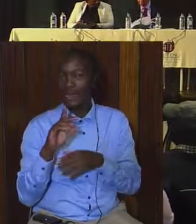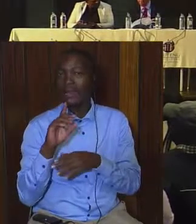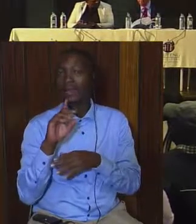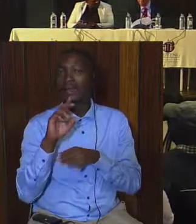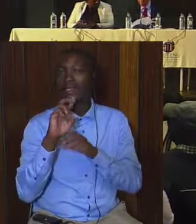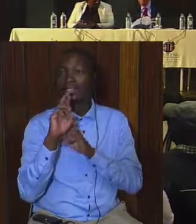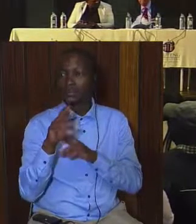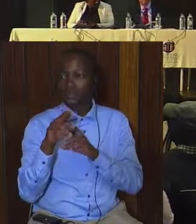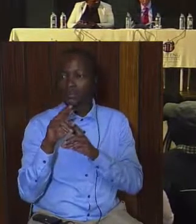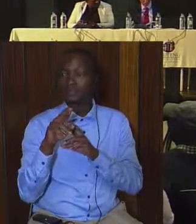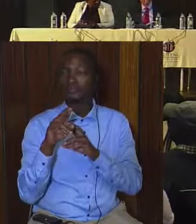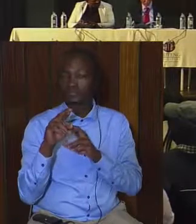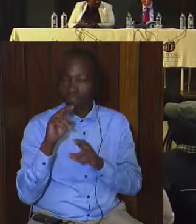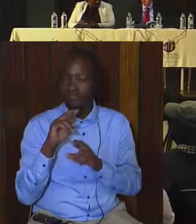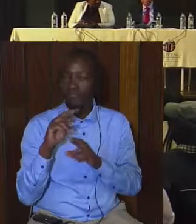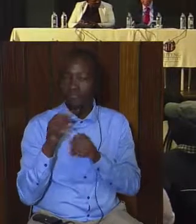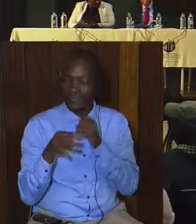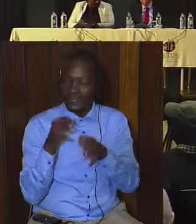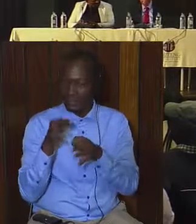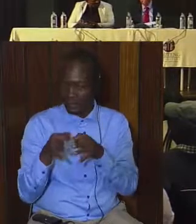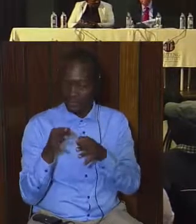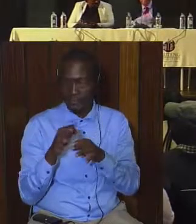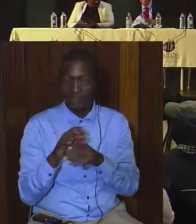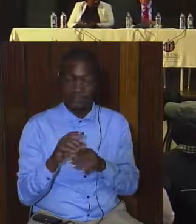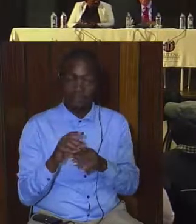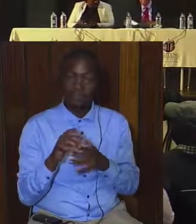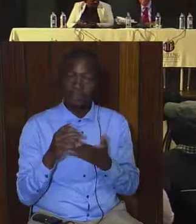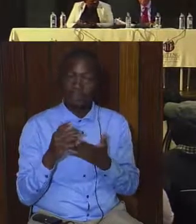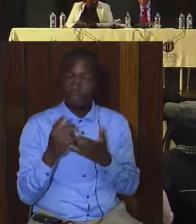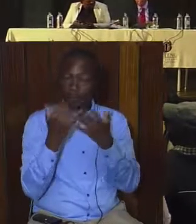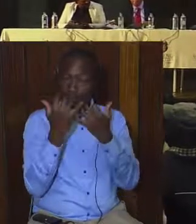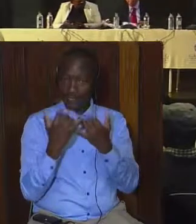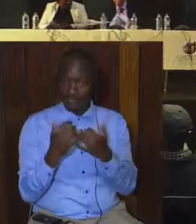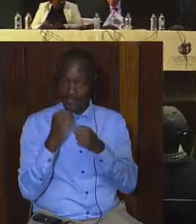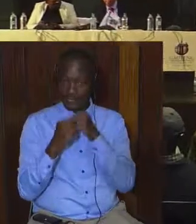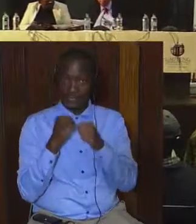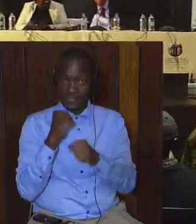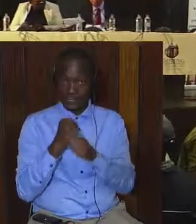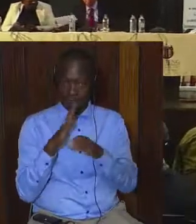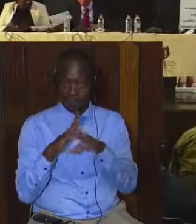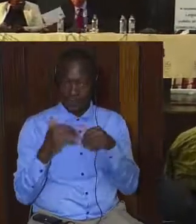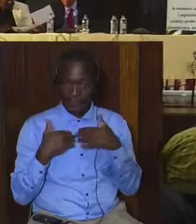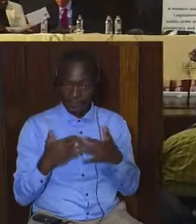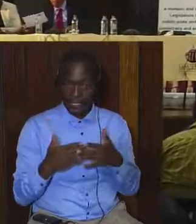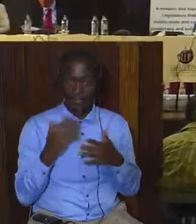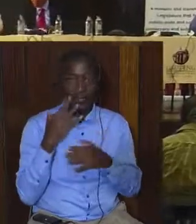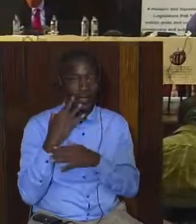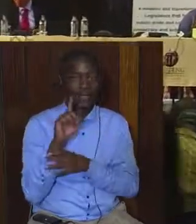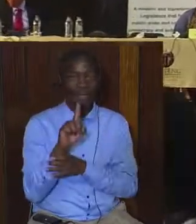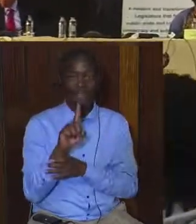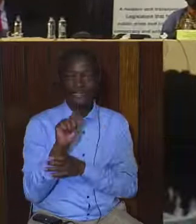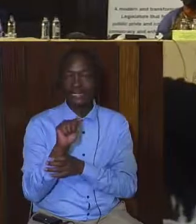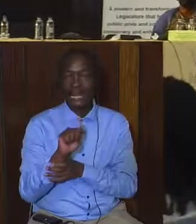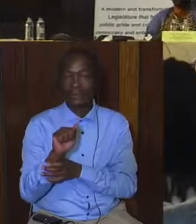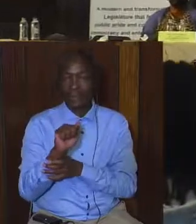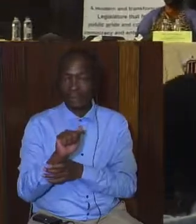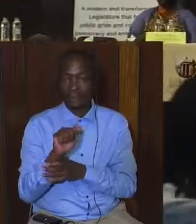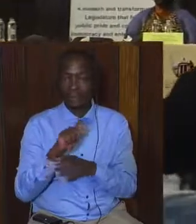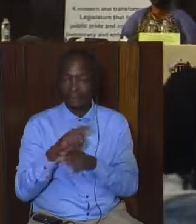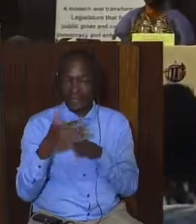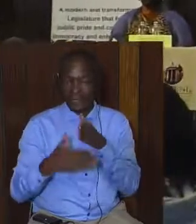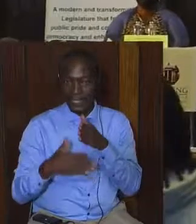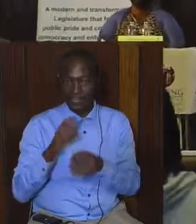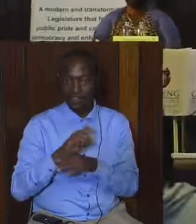briefly. Obviously, the financial year always starts on the 1st of April and it ends